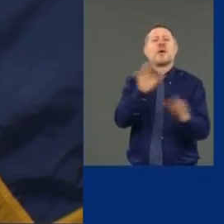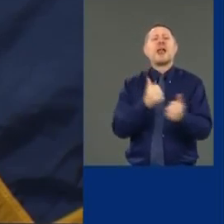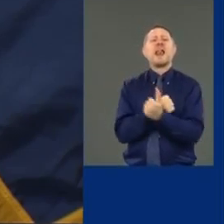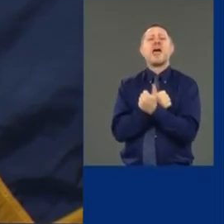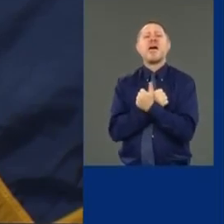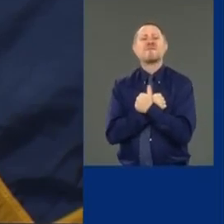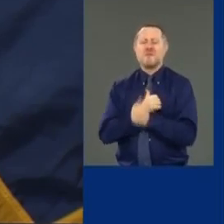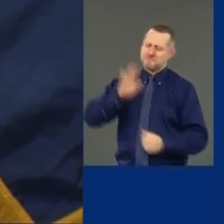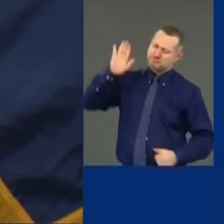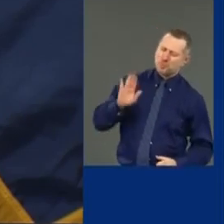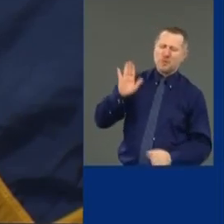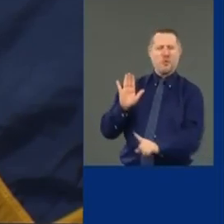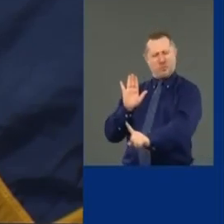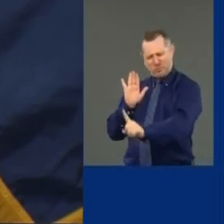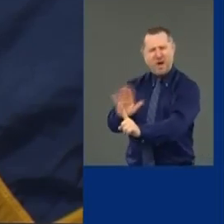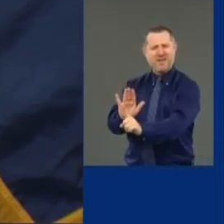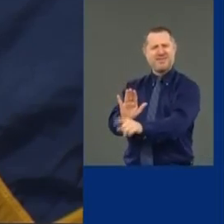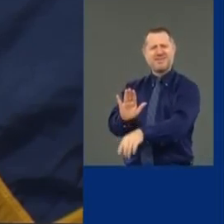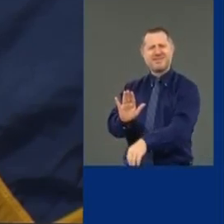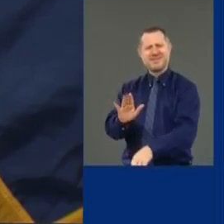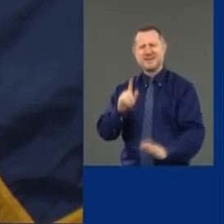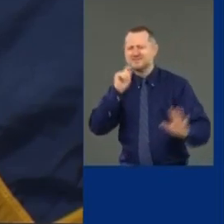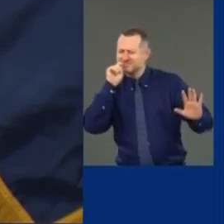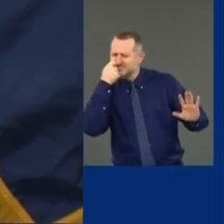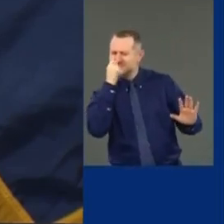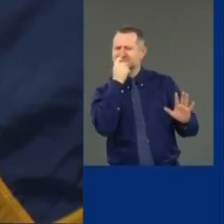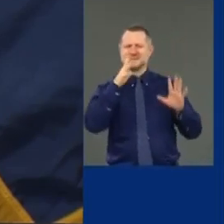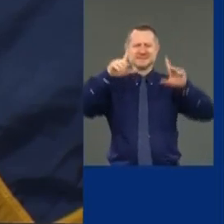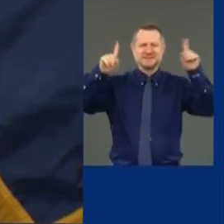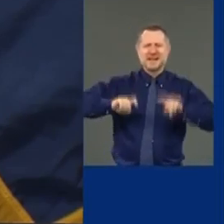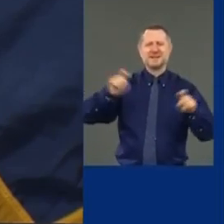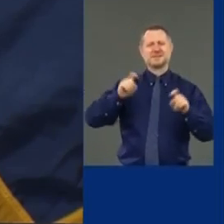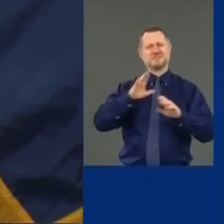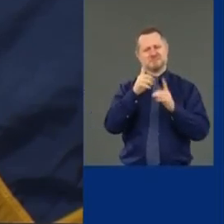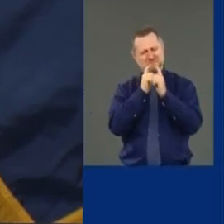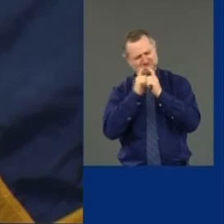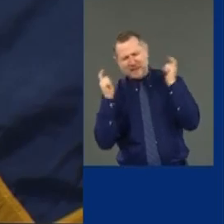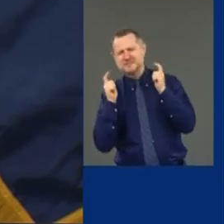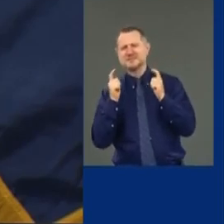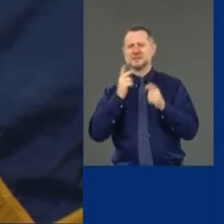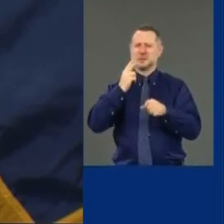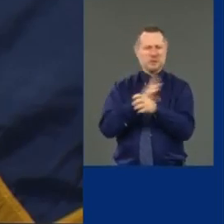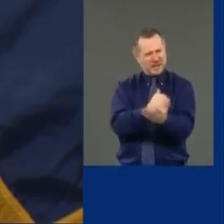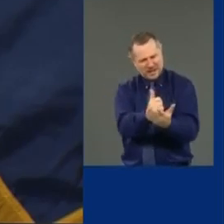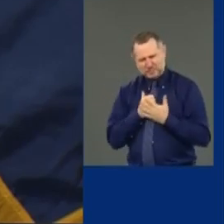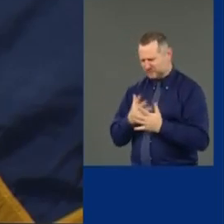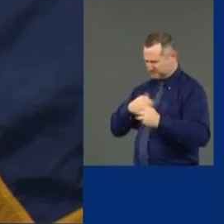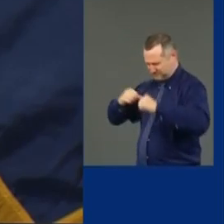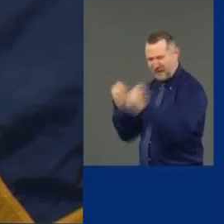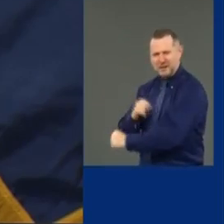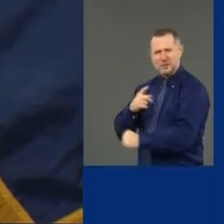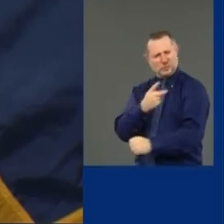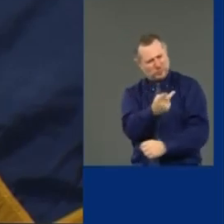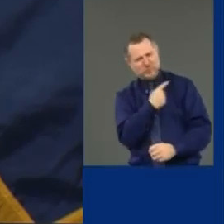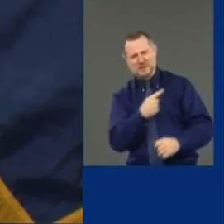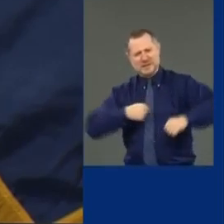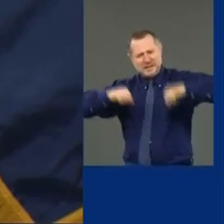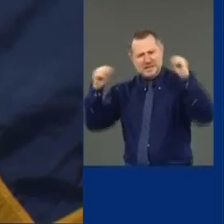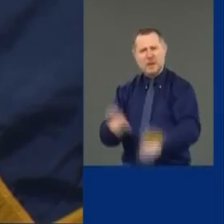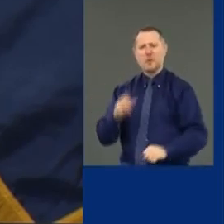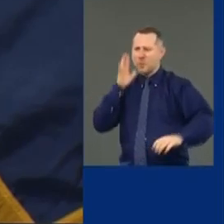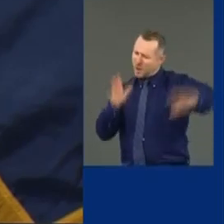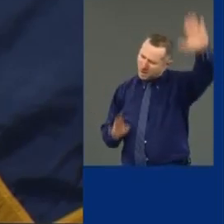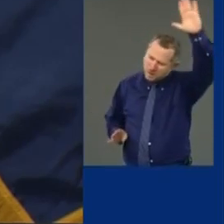tested, wear a mask, and let's help fight this virus. We could do it. We could do it. We will rise up. We